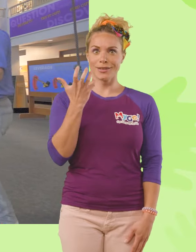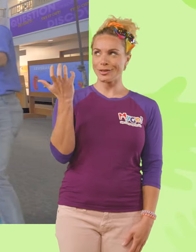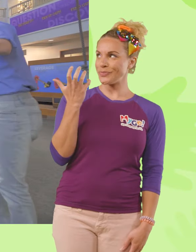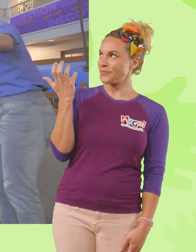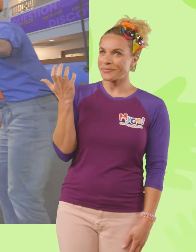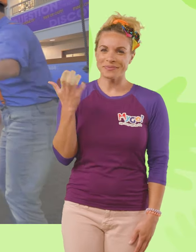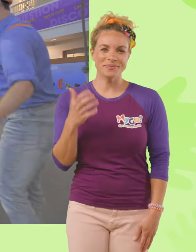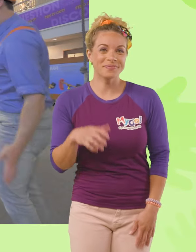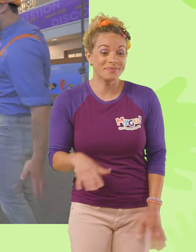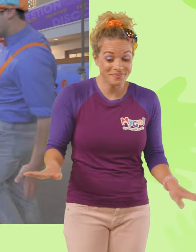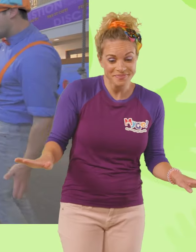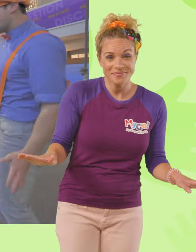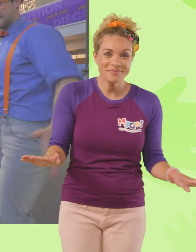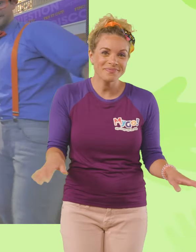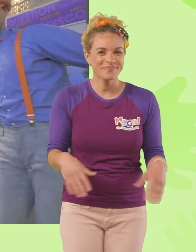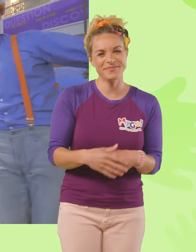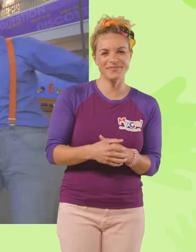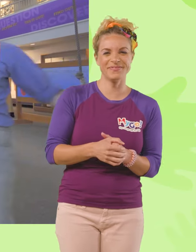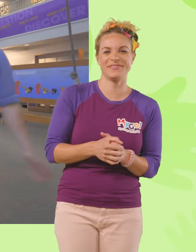Whoa. Whoa.